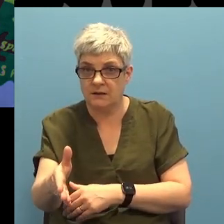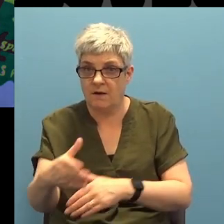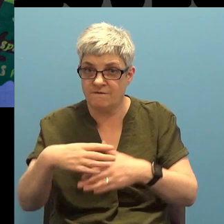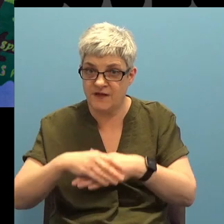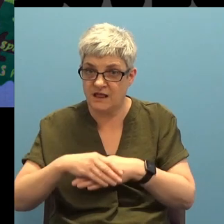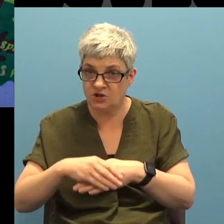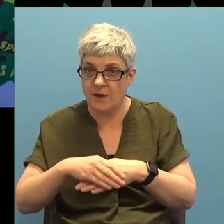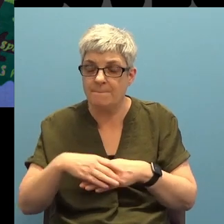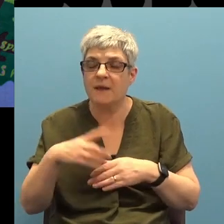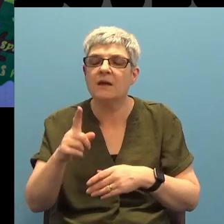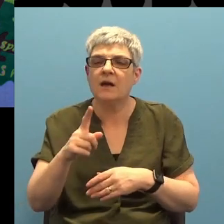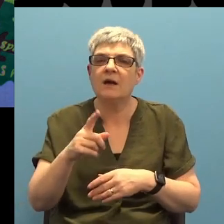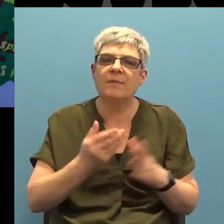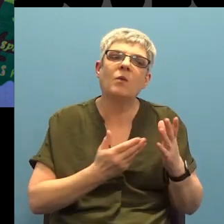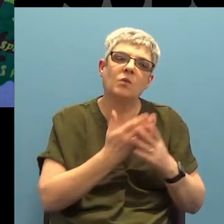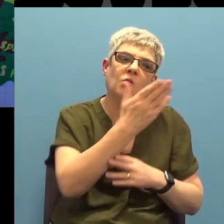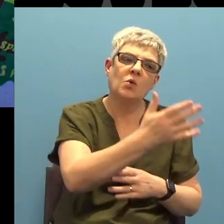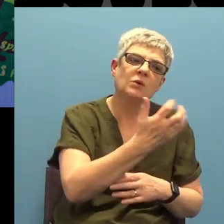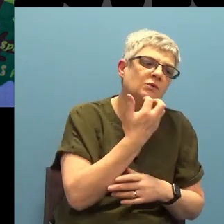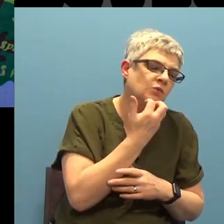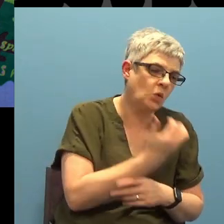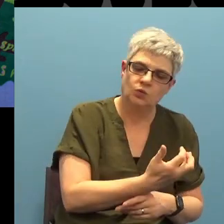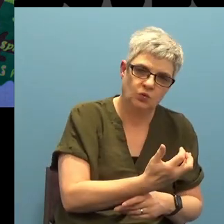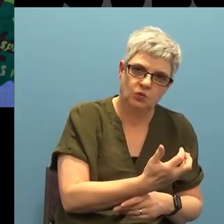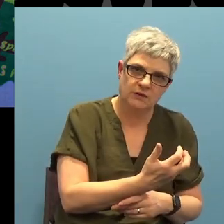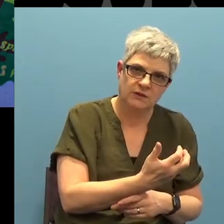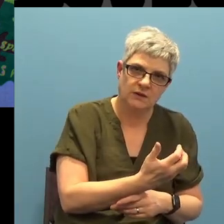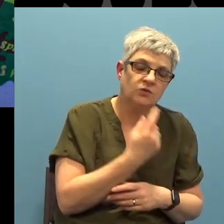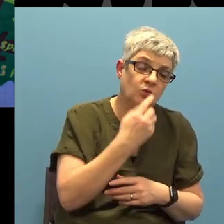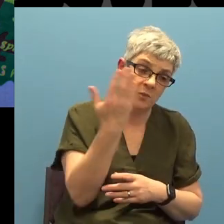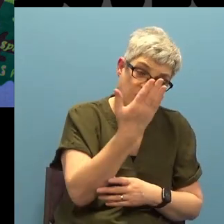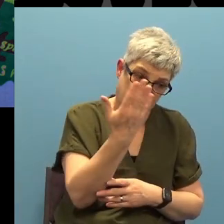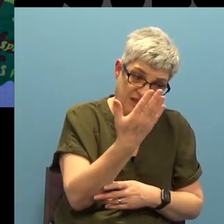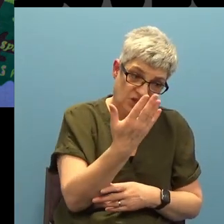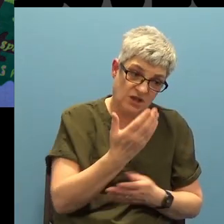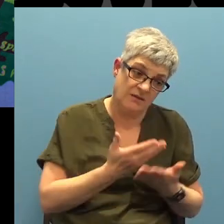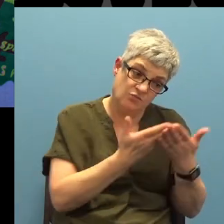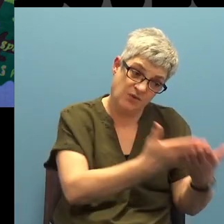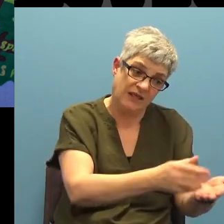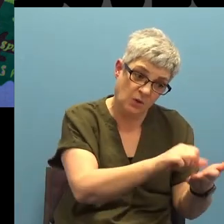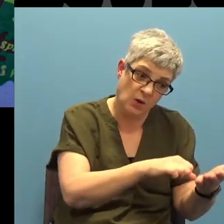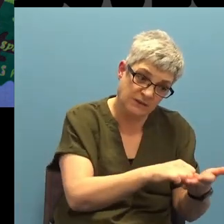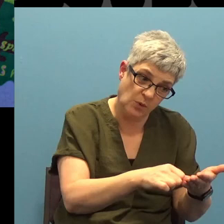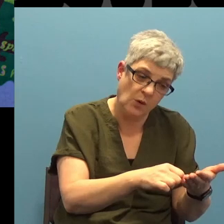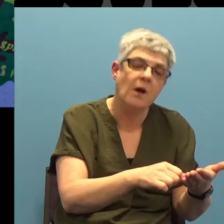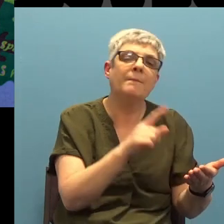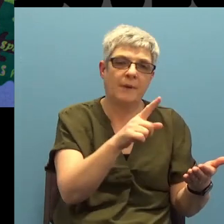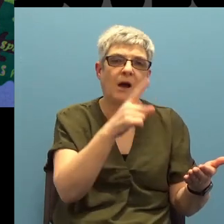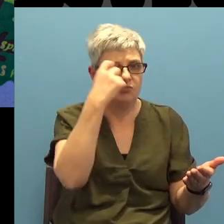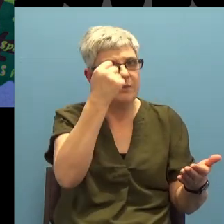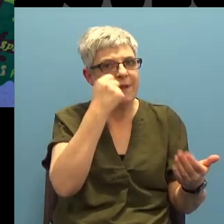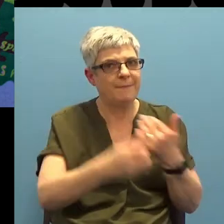go to the Gentiles, that you preach to them and bring the gospel to them, but remember the poor.